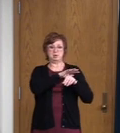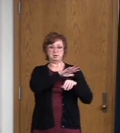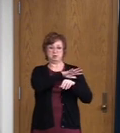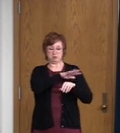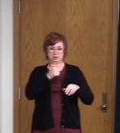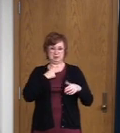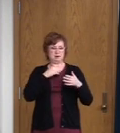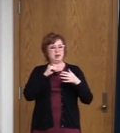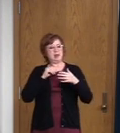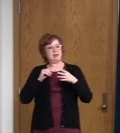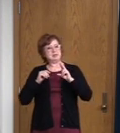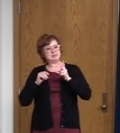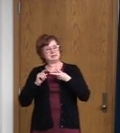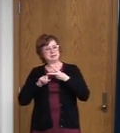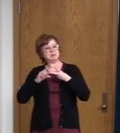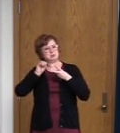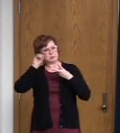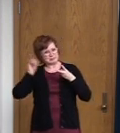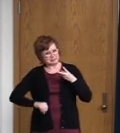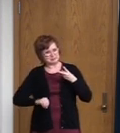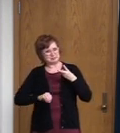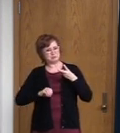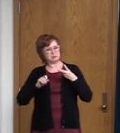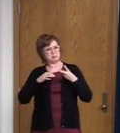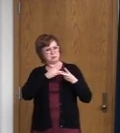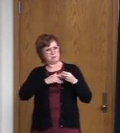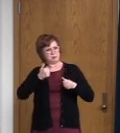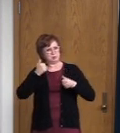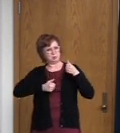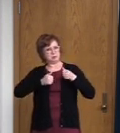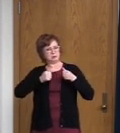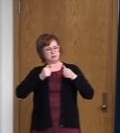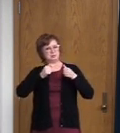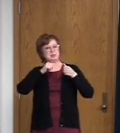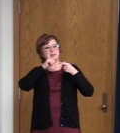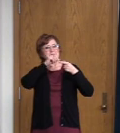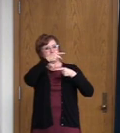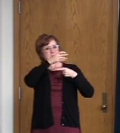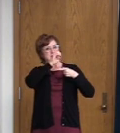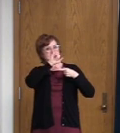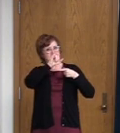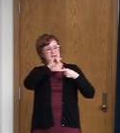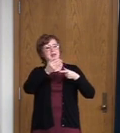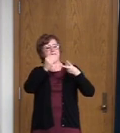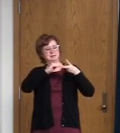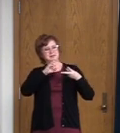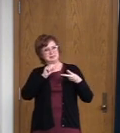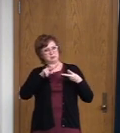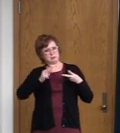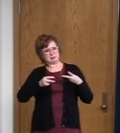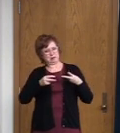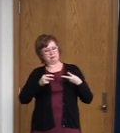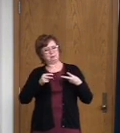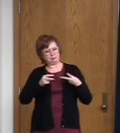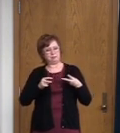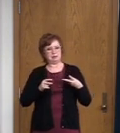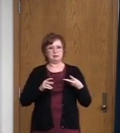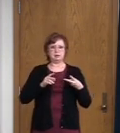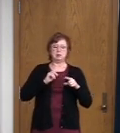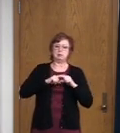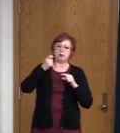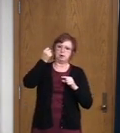as you know, we are still very limited by the scarce supply of vaccines that we are currently receiving from the